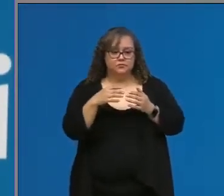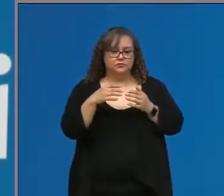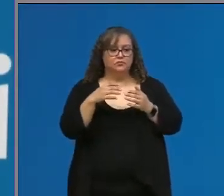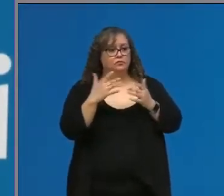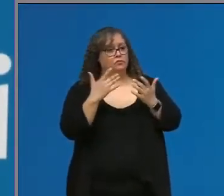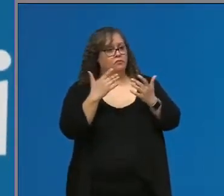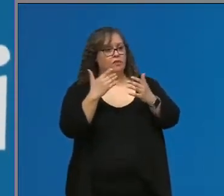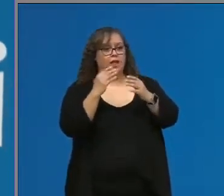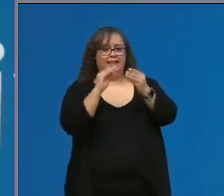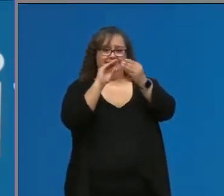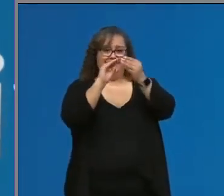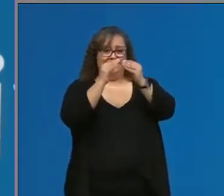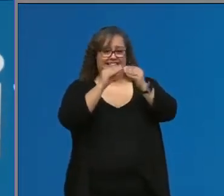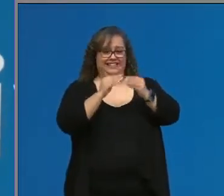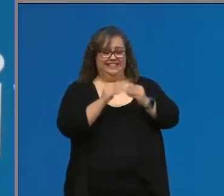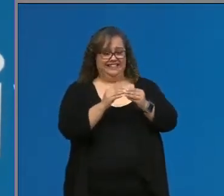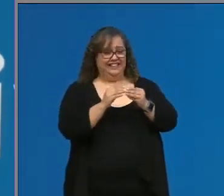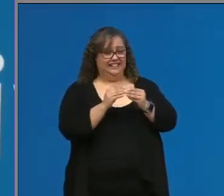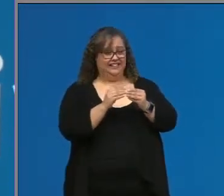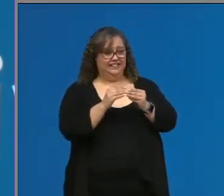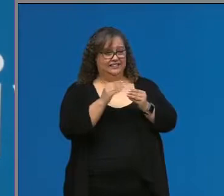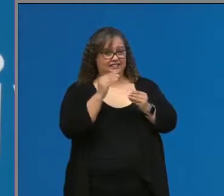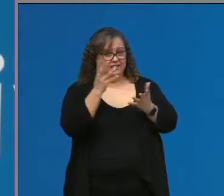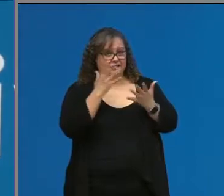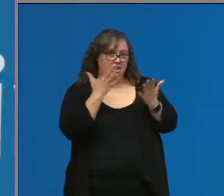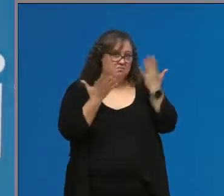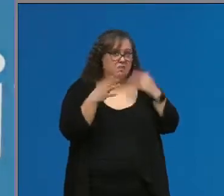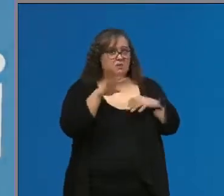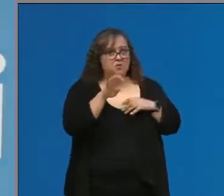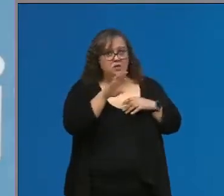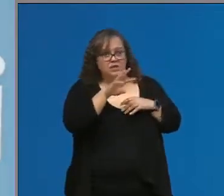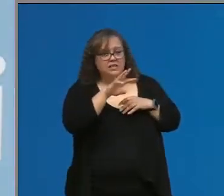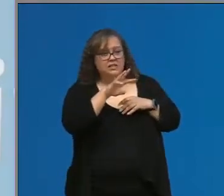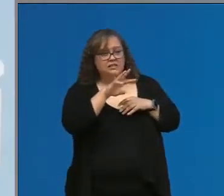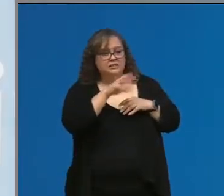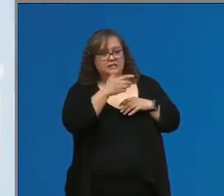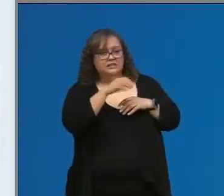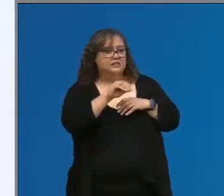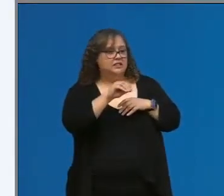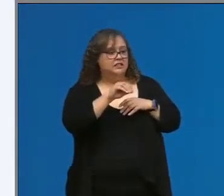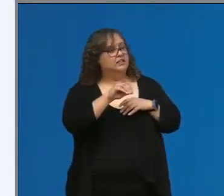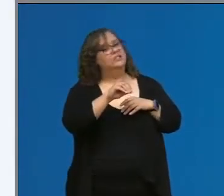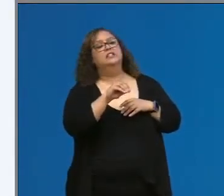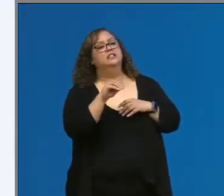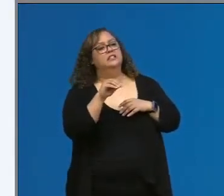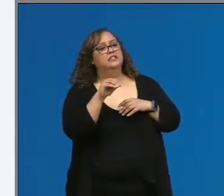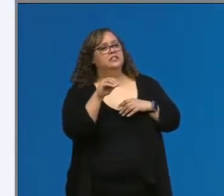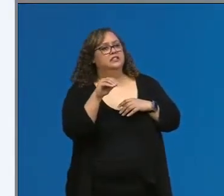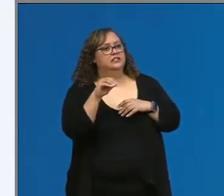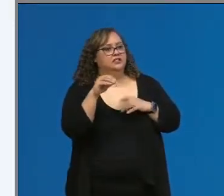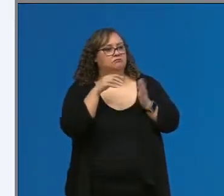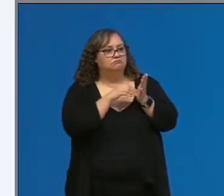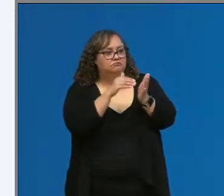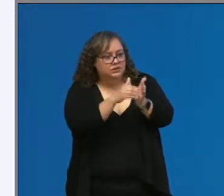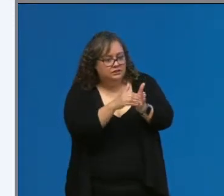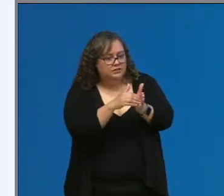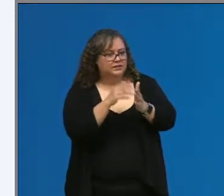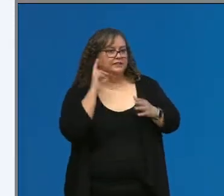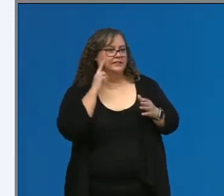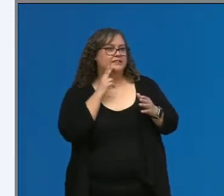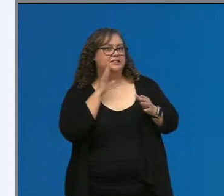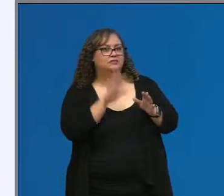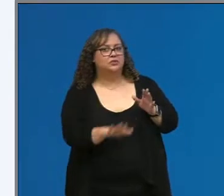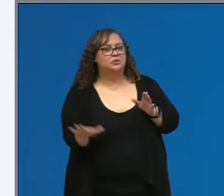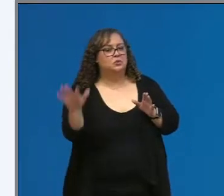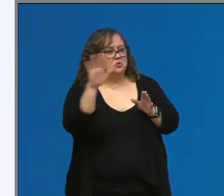statistics say there are around 460 million deaf and hard of hearing people in the world, and by 2050 the number is supposed to rise to